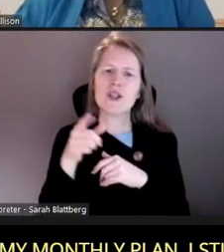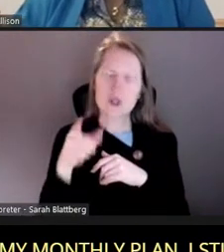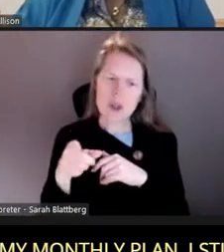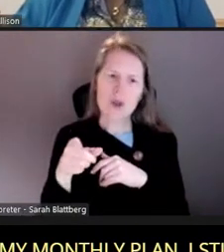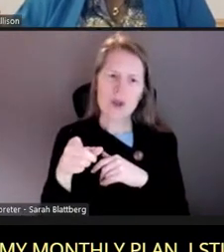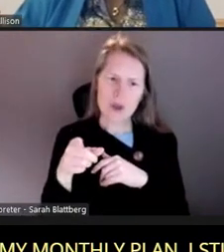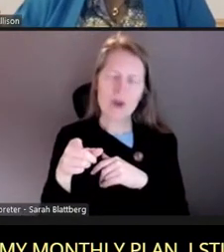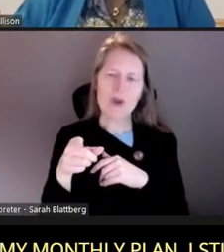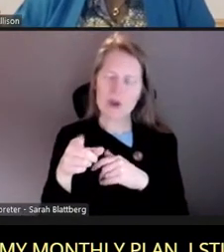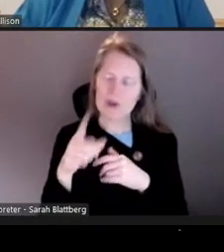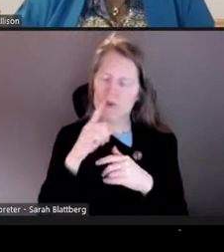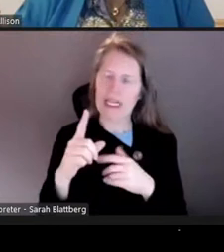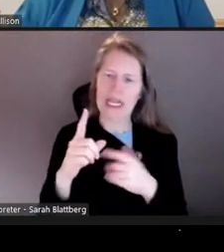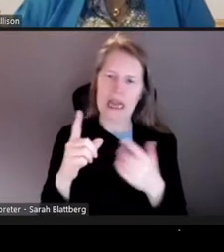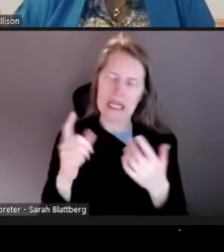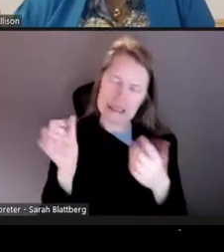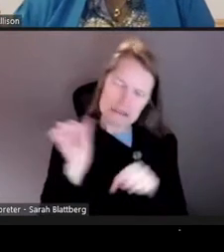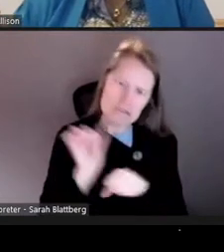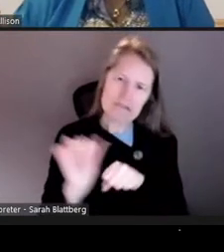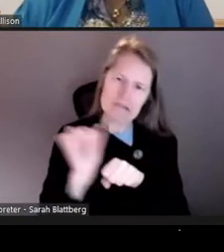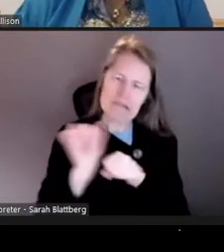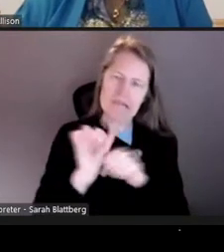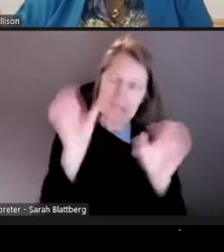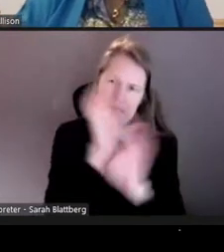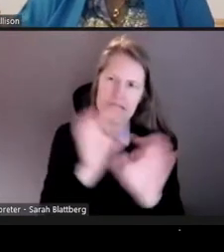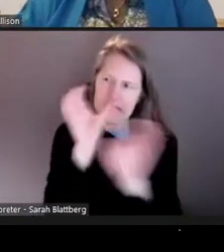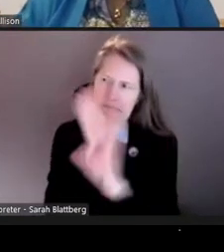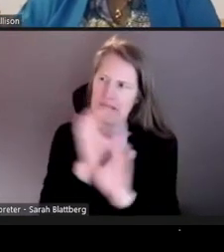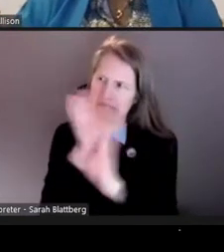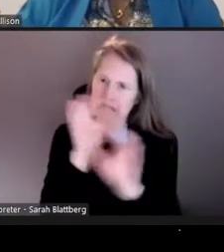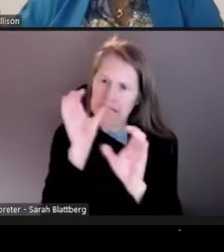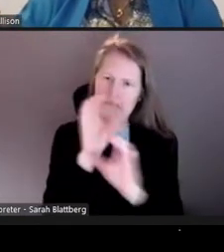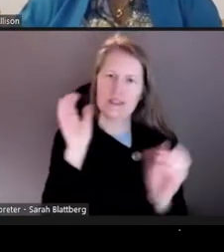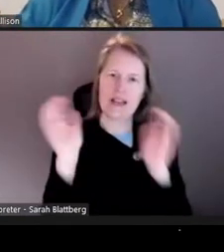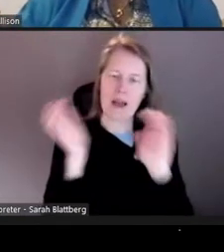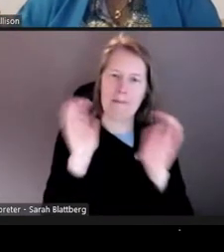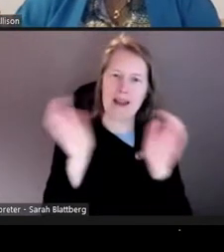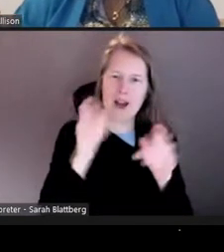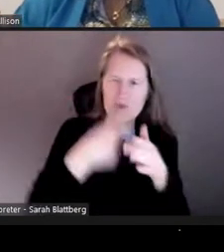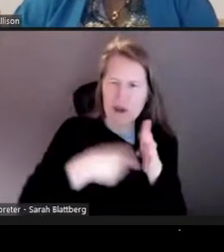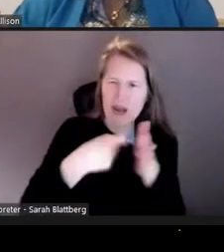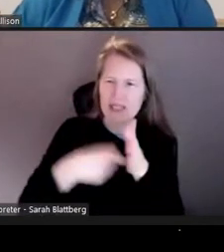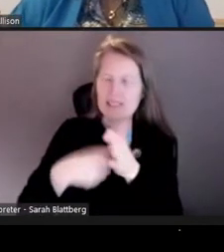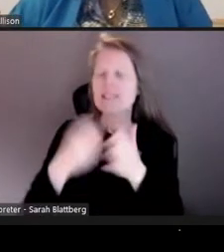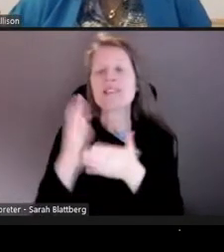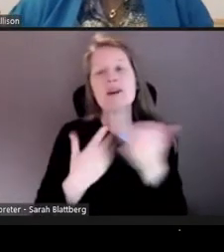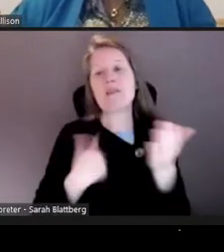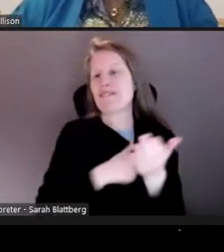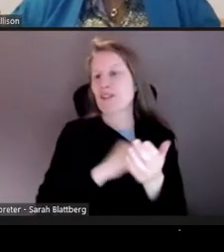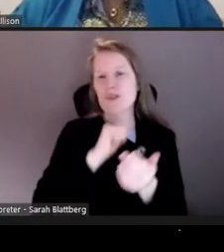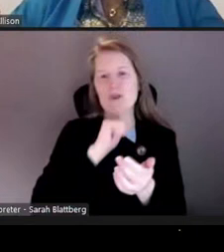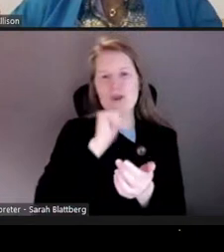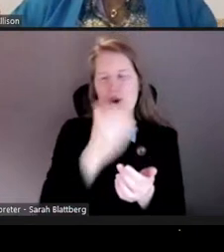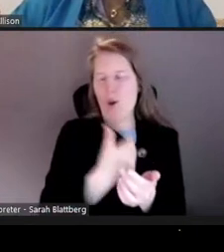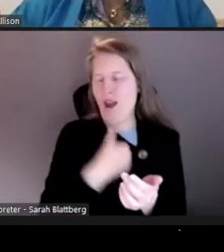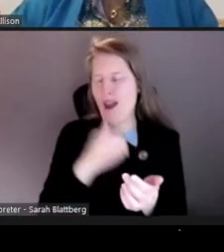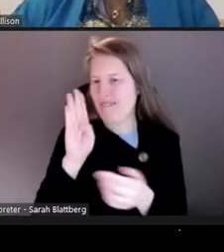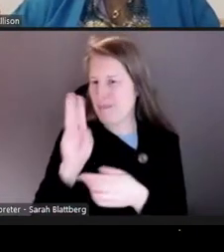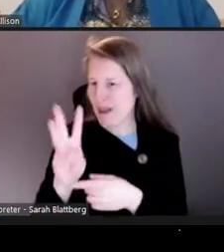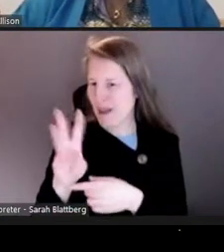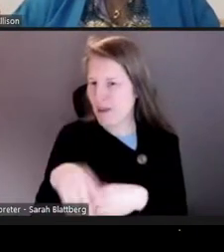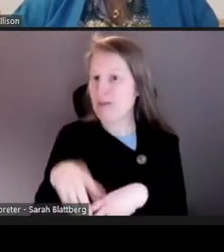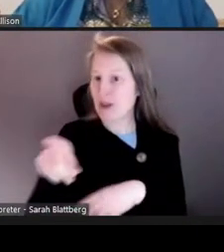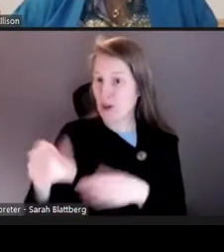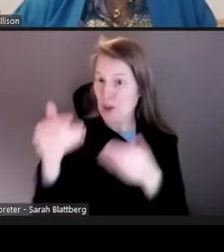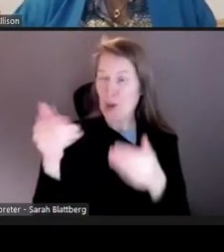and really went out there to comparison shop, which I think some of us don't really have the bandwidth to do. And you actually subscribe